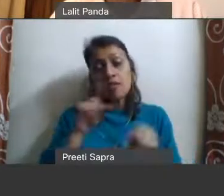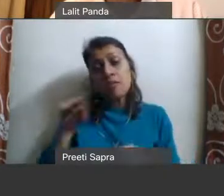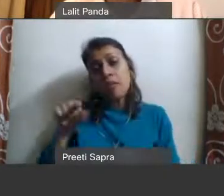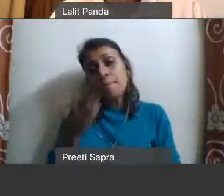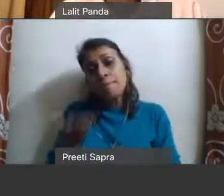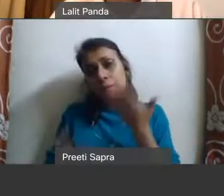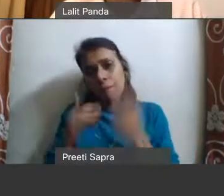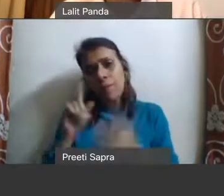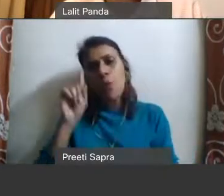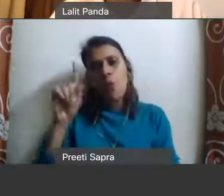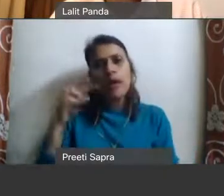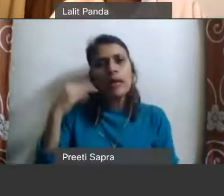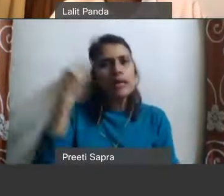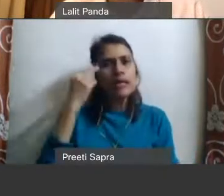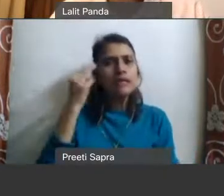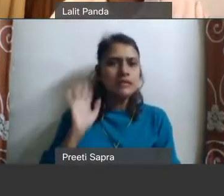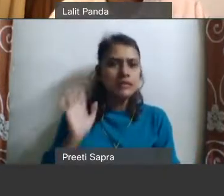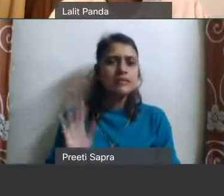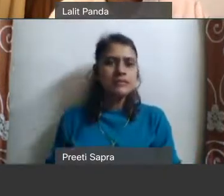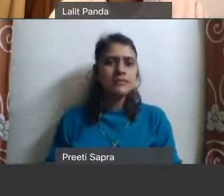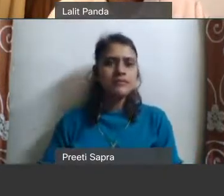be one of the ways to go.